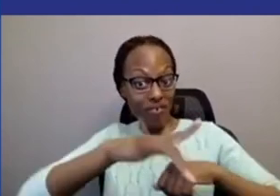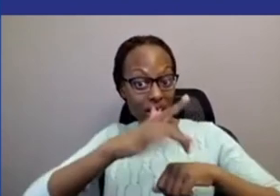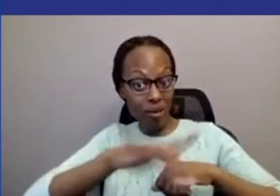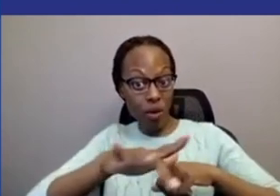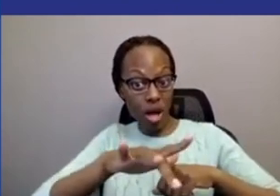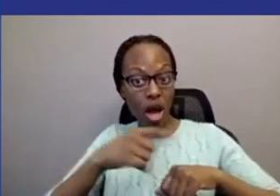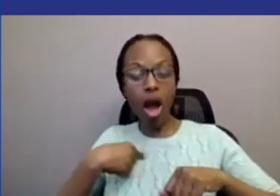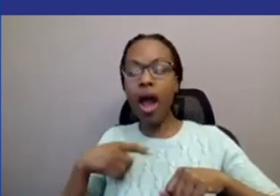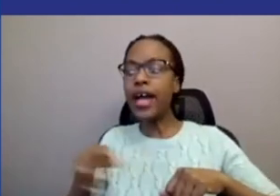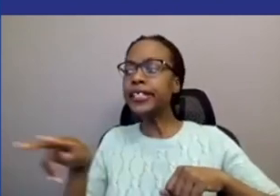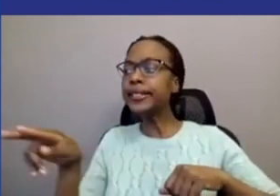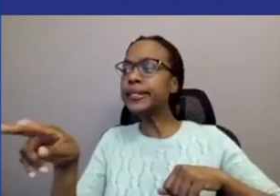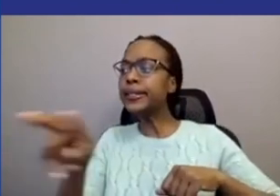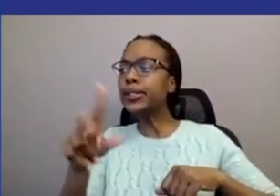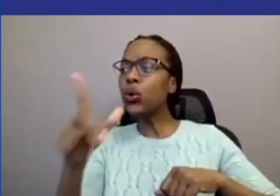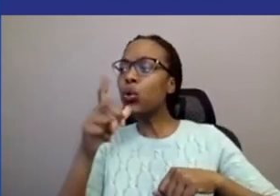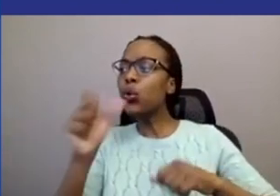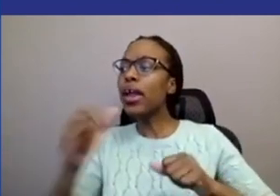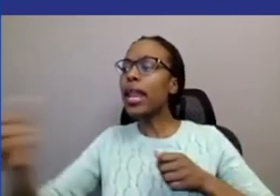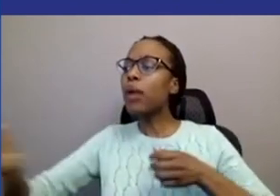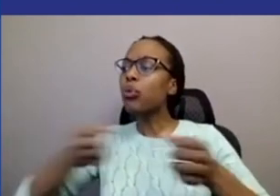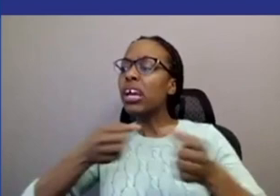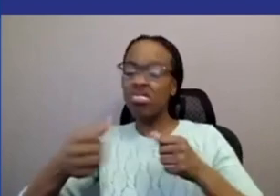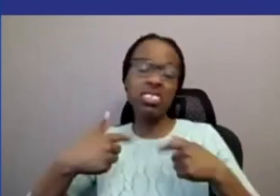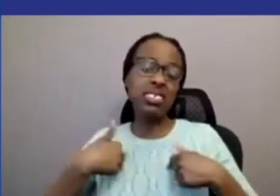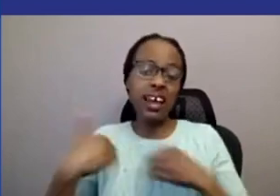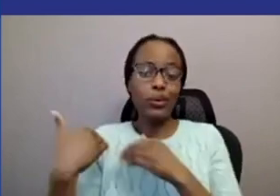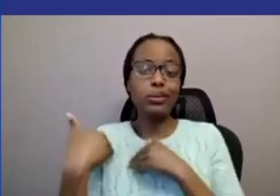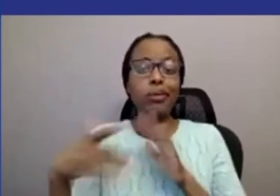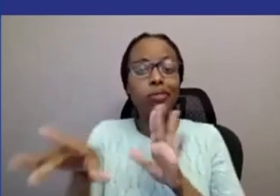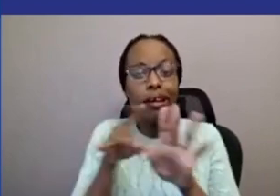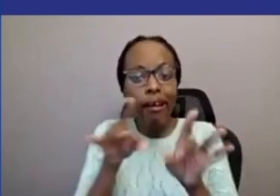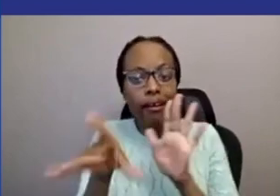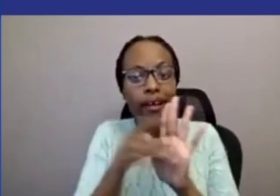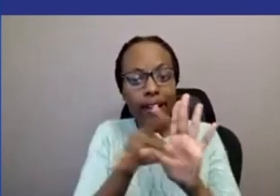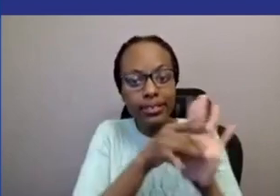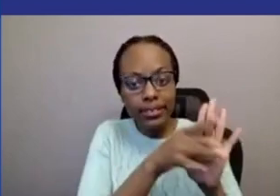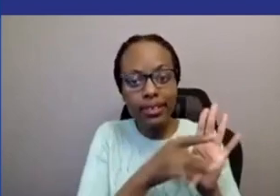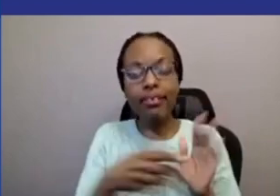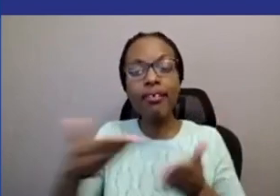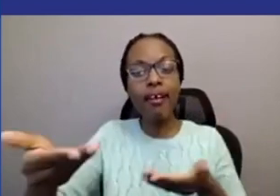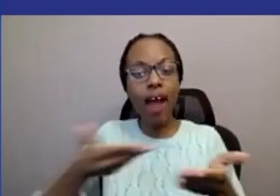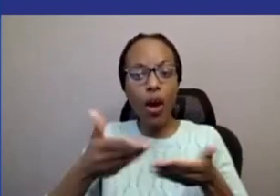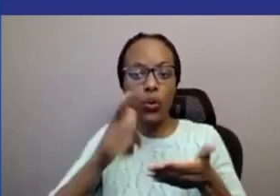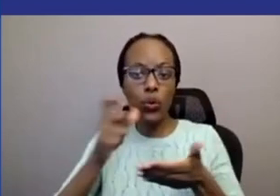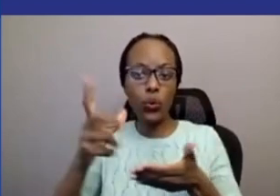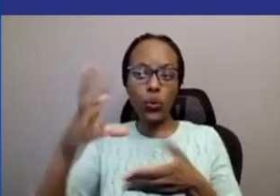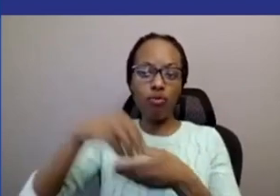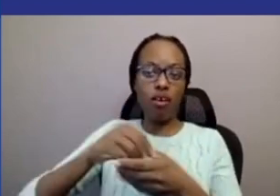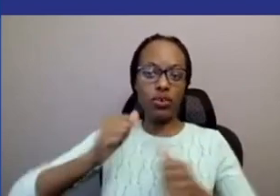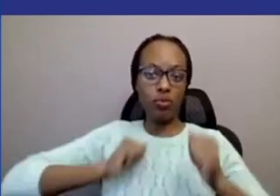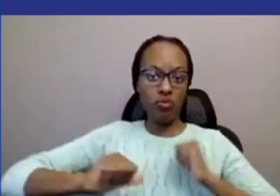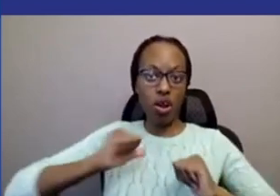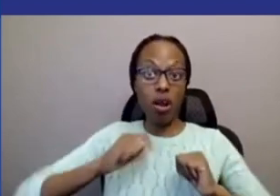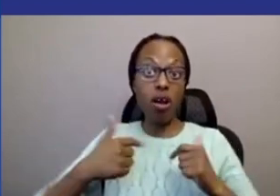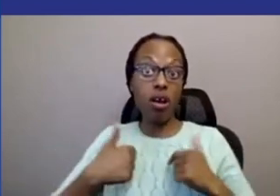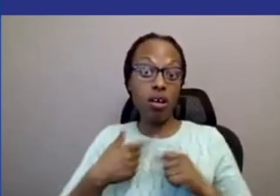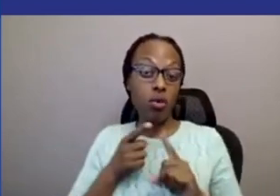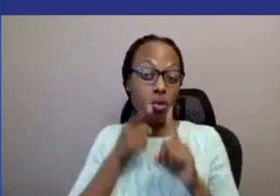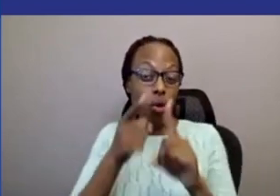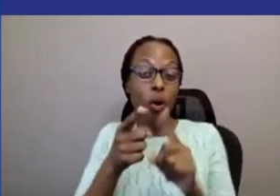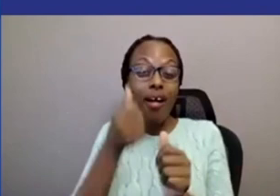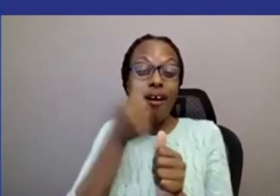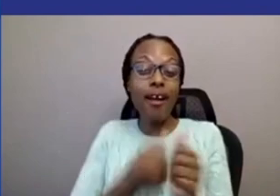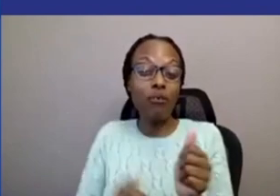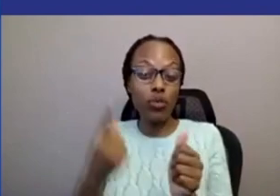in? So of course I was also in charge of casting and hiring people to come and perform and do all that. I always am looking to give everyone an opportunity.